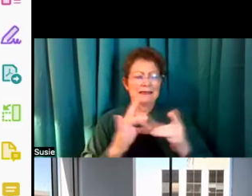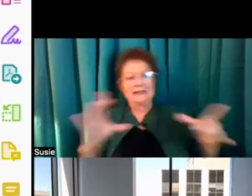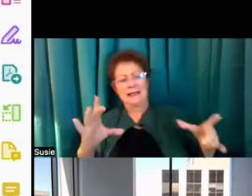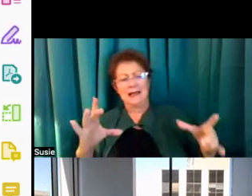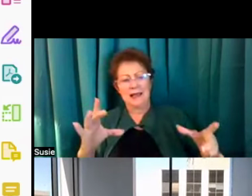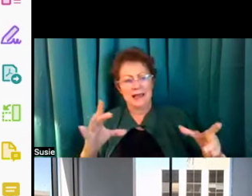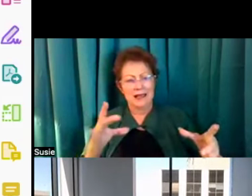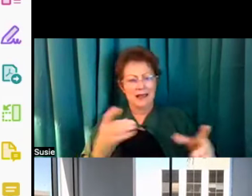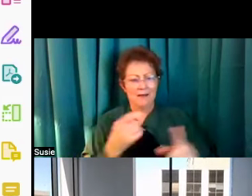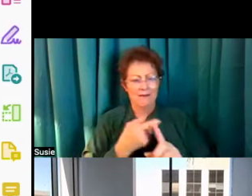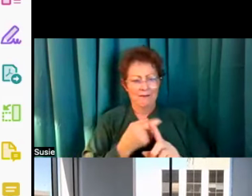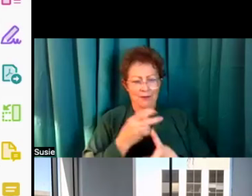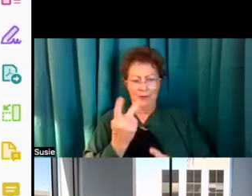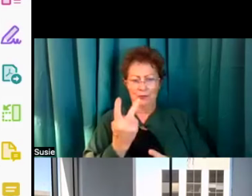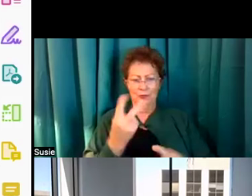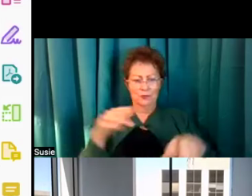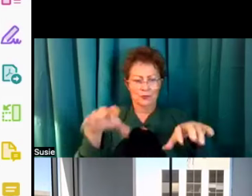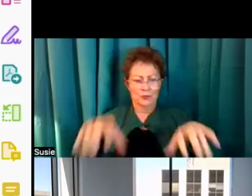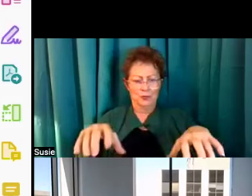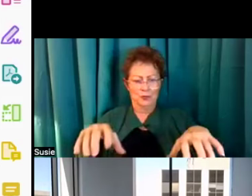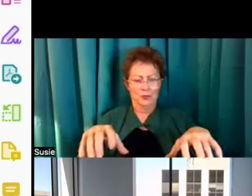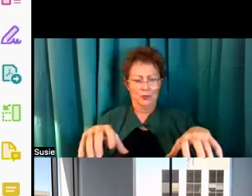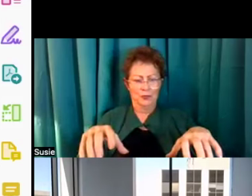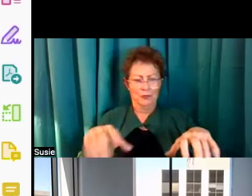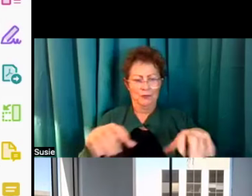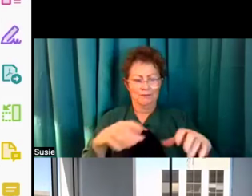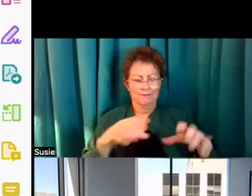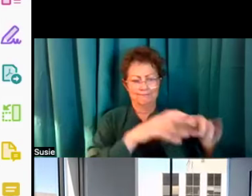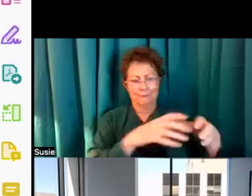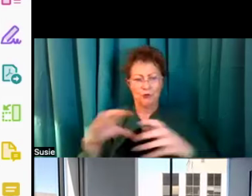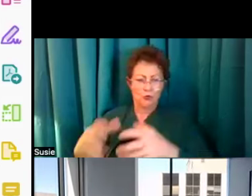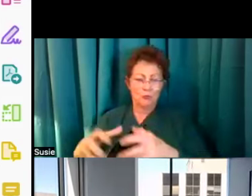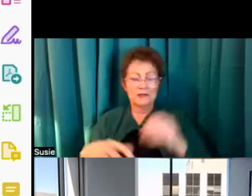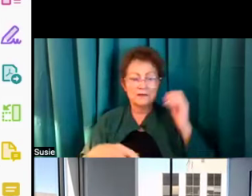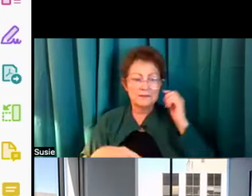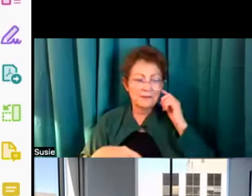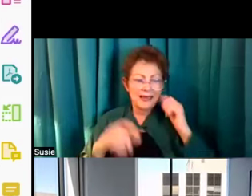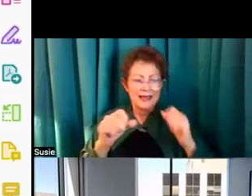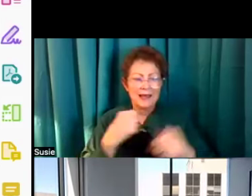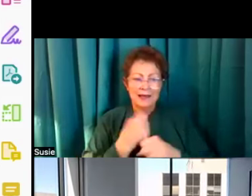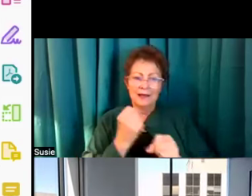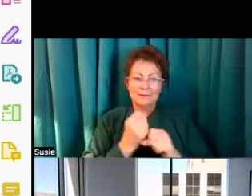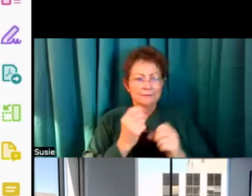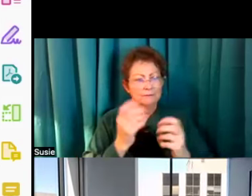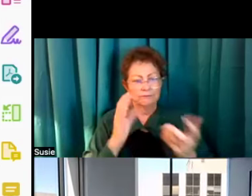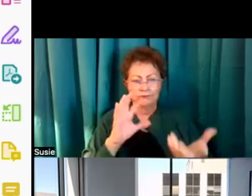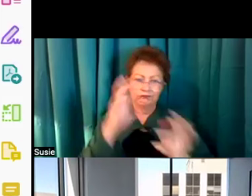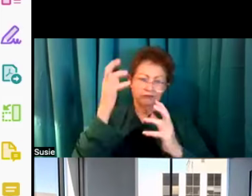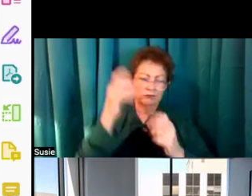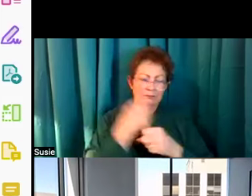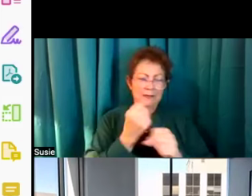in those two governing bodies, which can create issues. A lot of the issues that